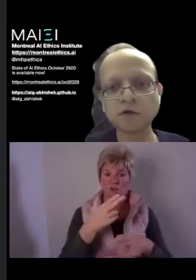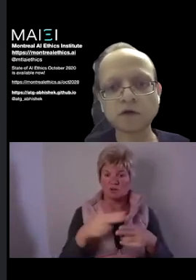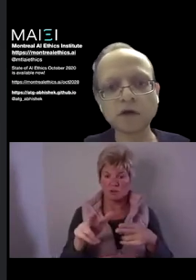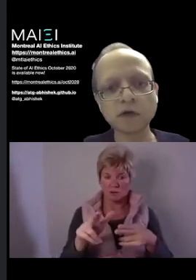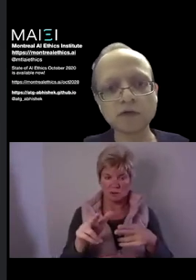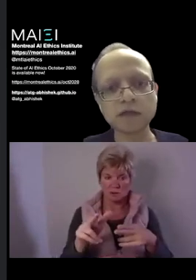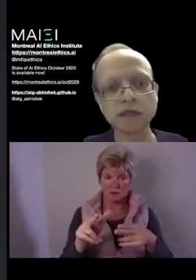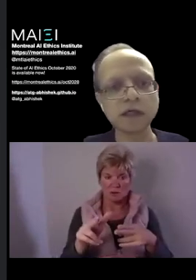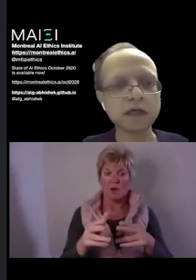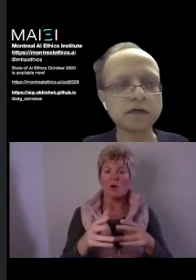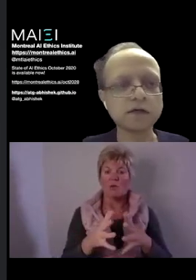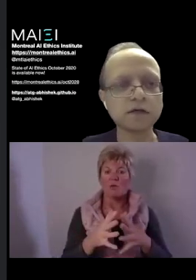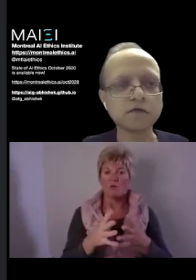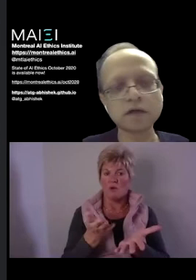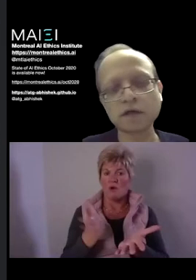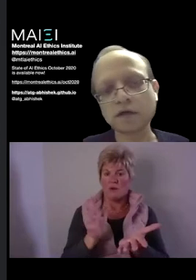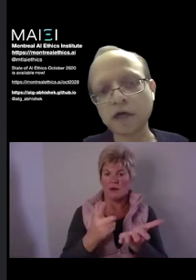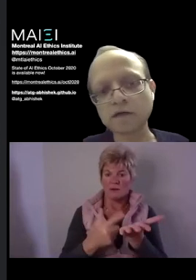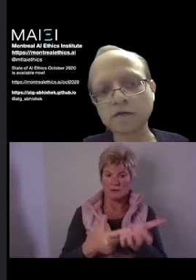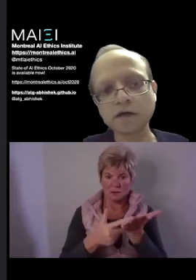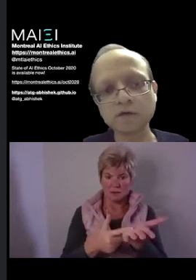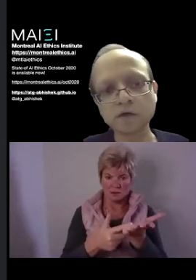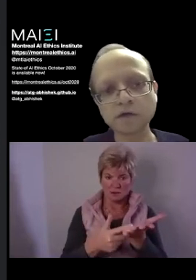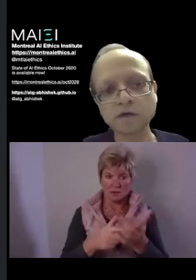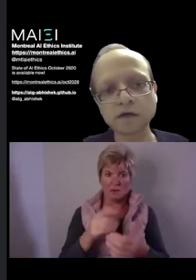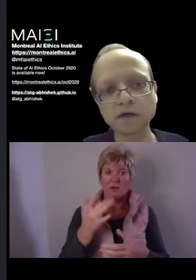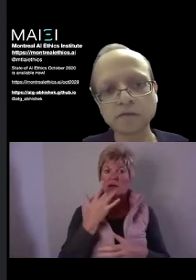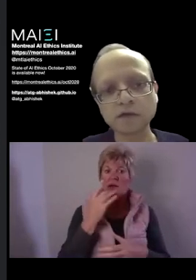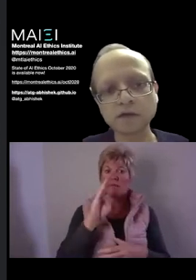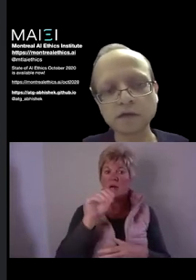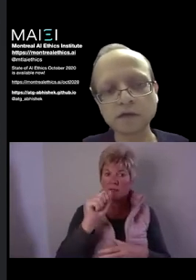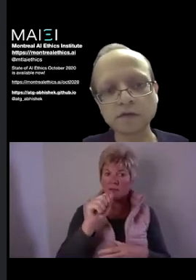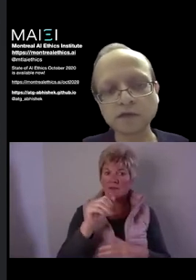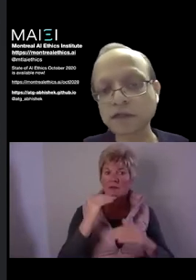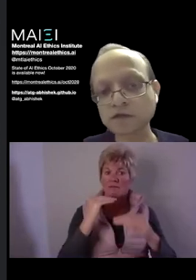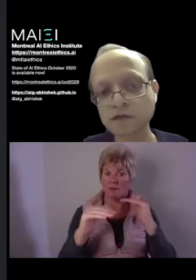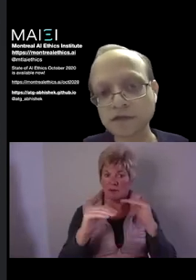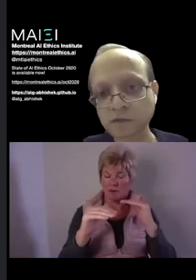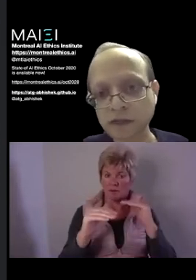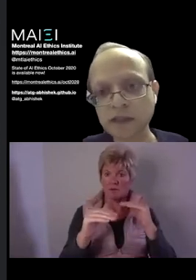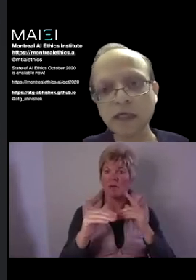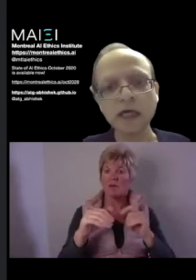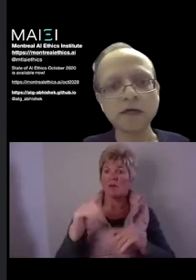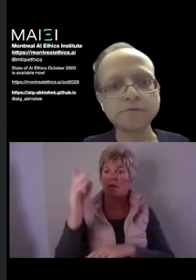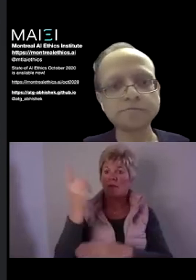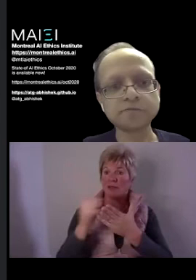we spoke a lot about what bias and fairness was in the presentations last